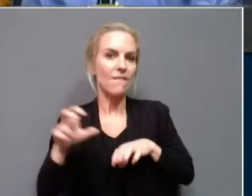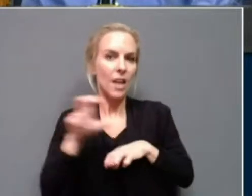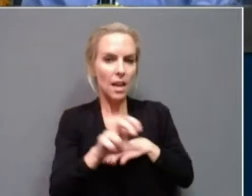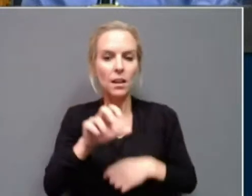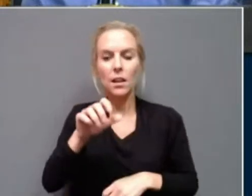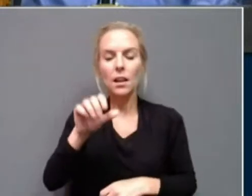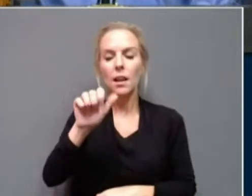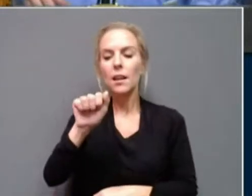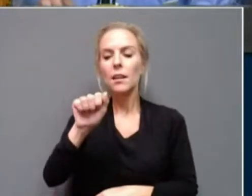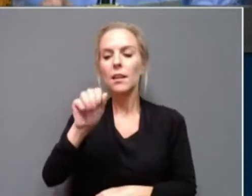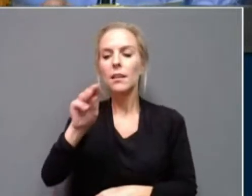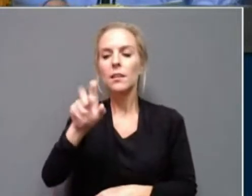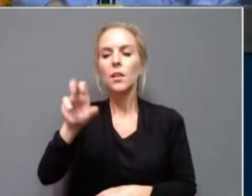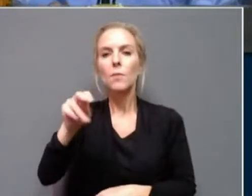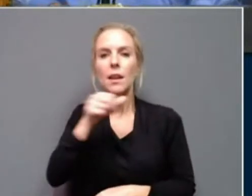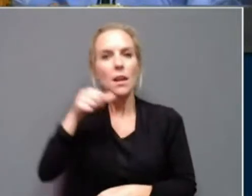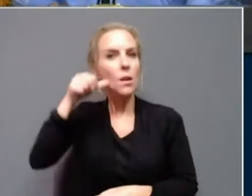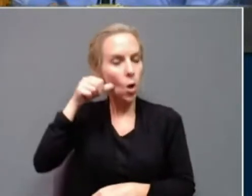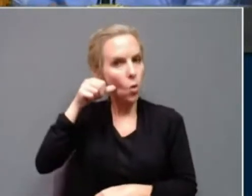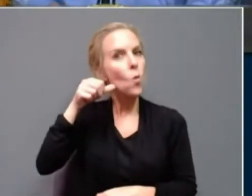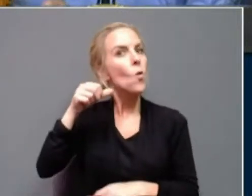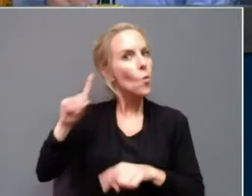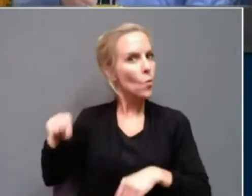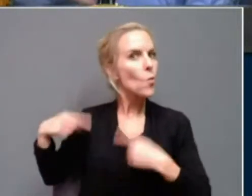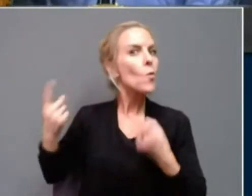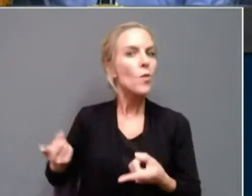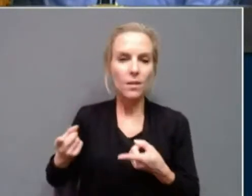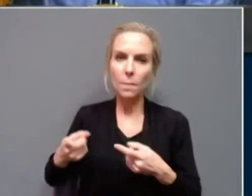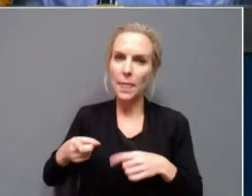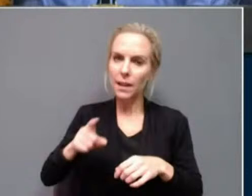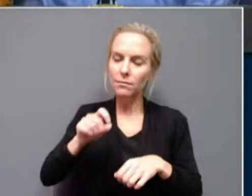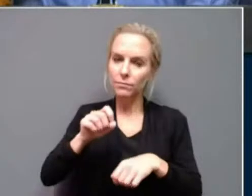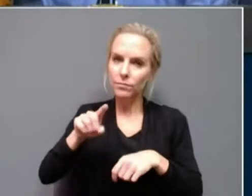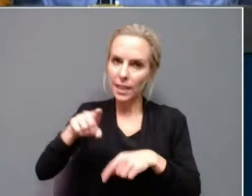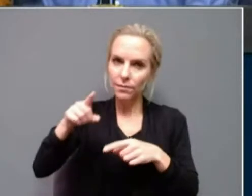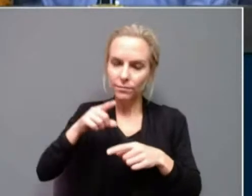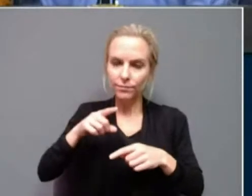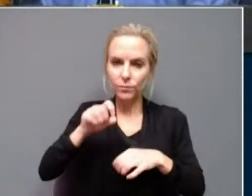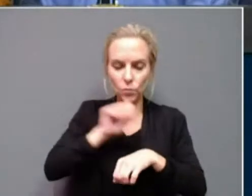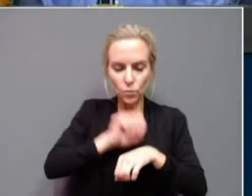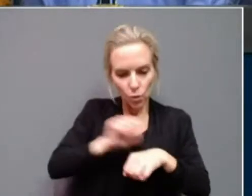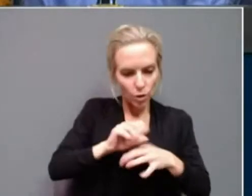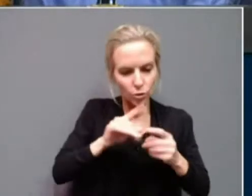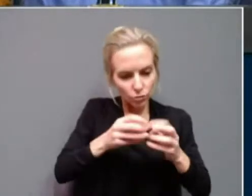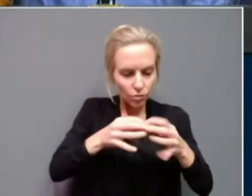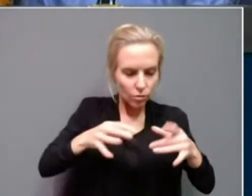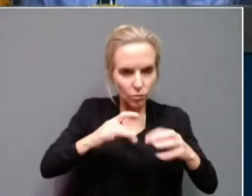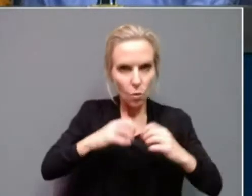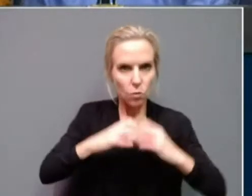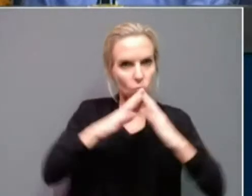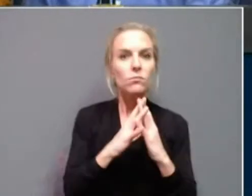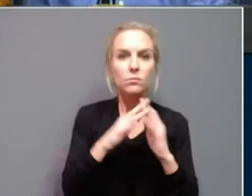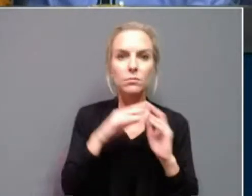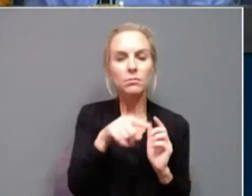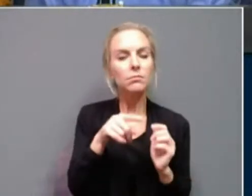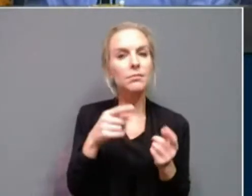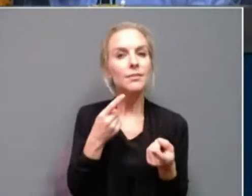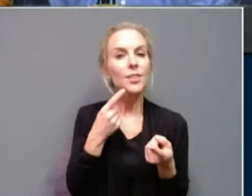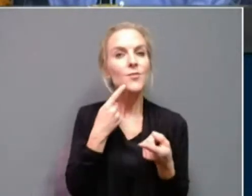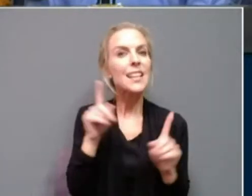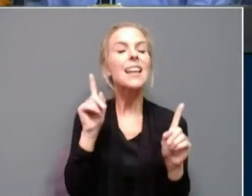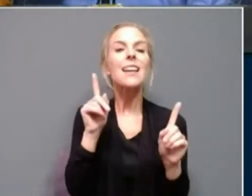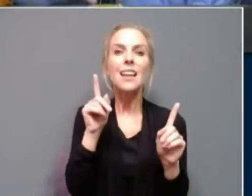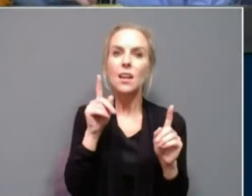ever made. It's been in the works for quite some time. And yesterday's announcement signifies the realization, not just construction,